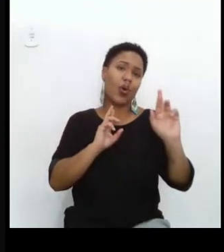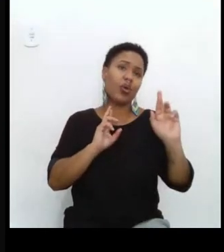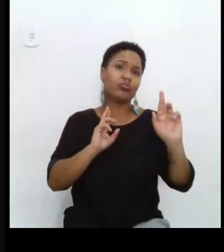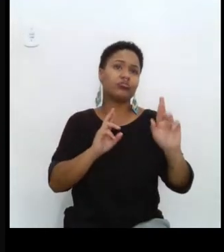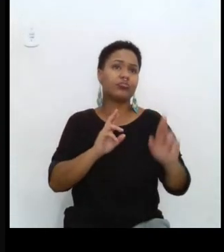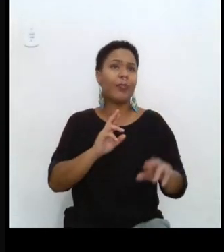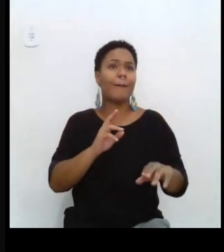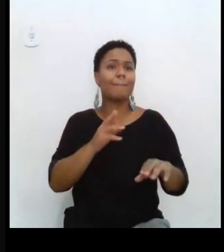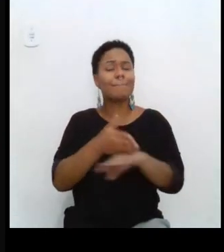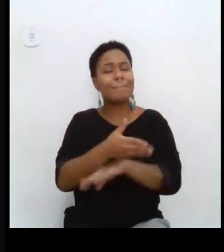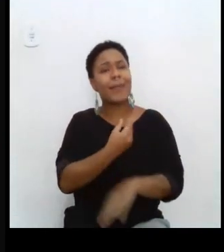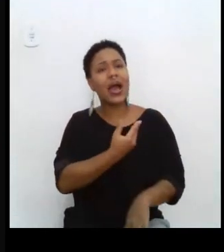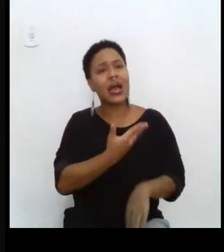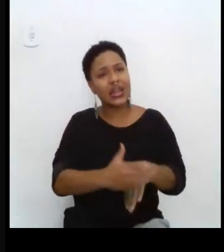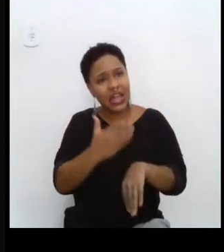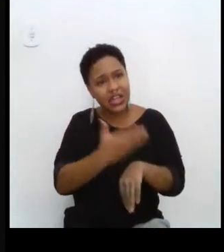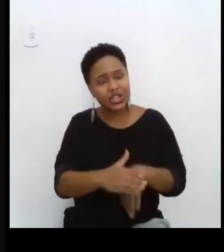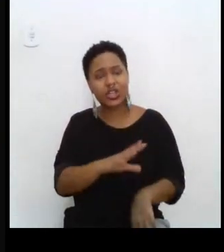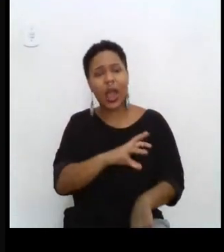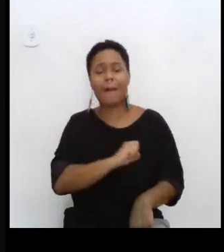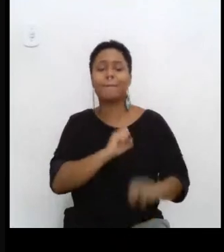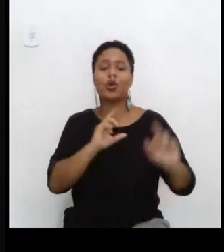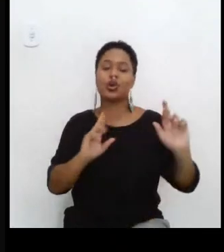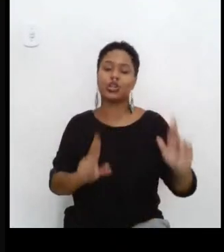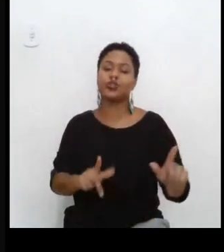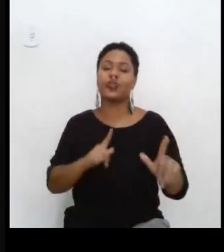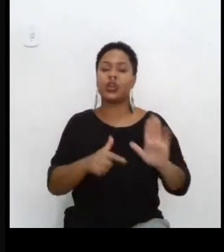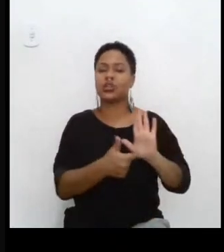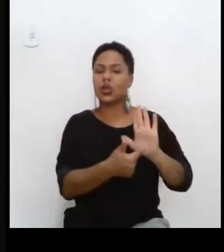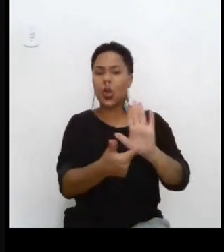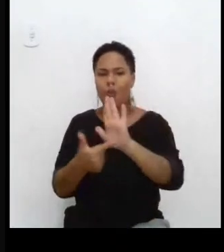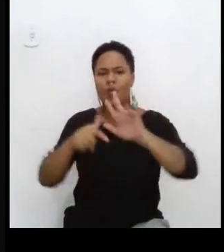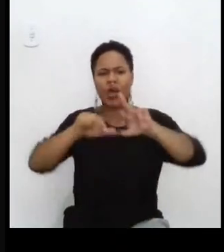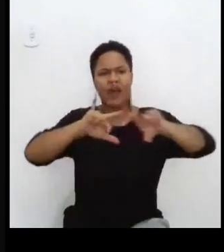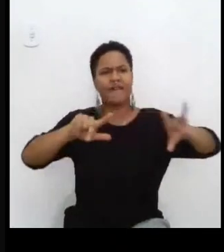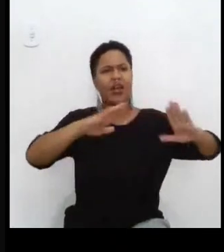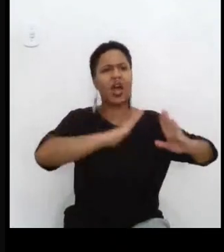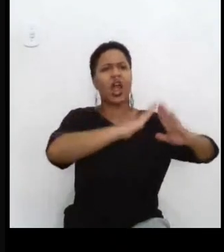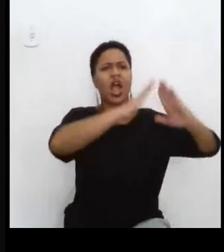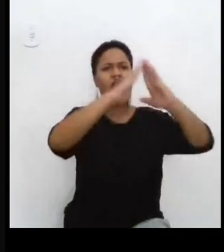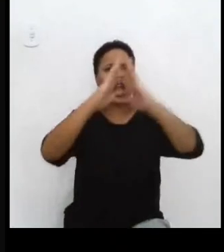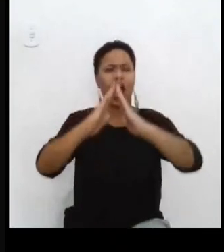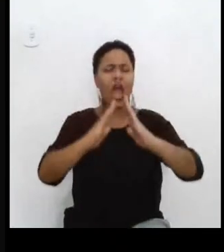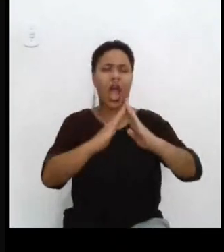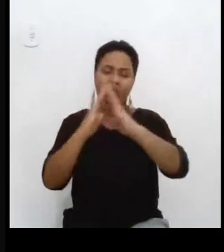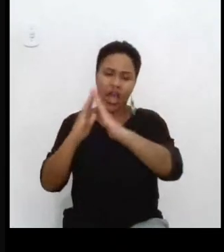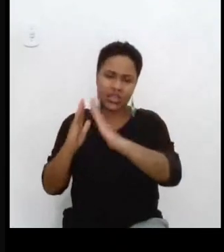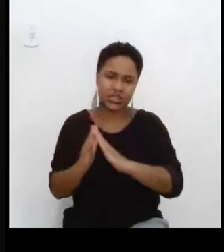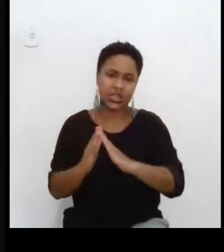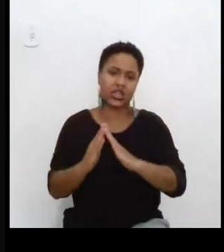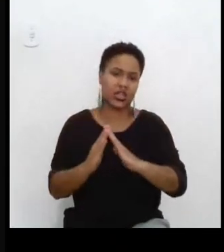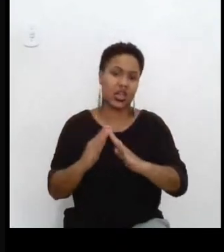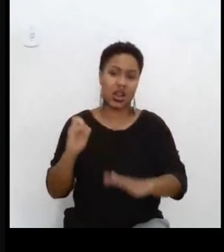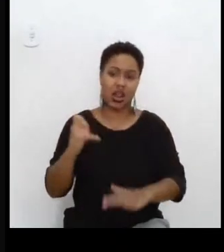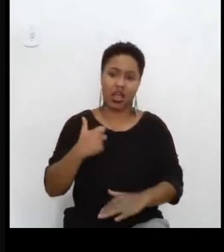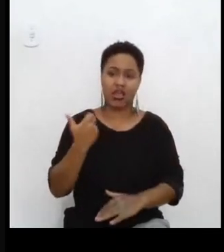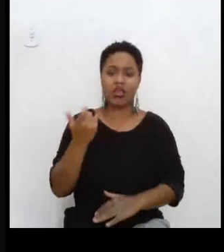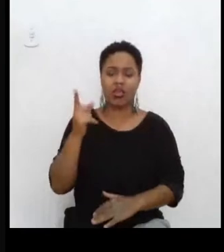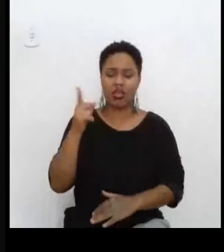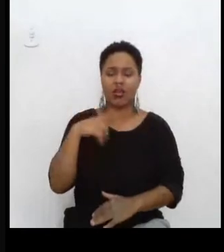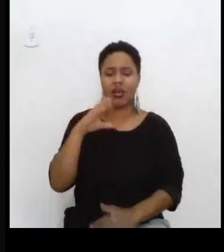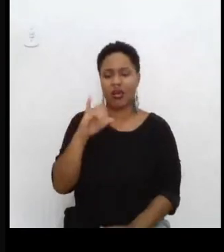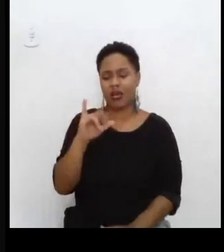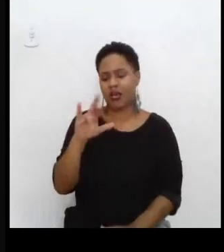Aves Não sei Super posers And Family members' perceptions from